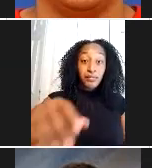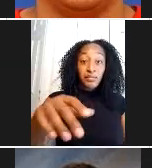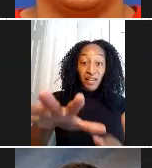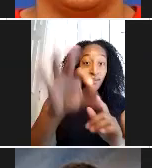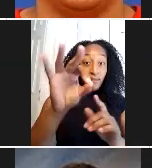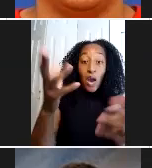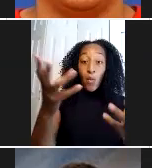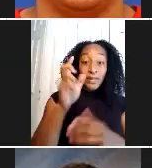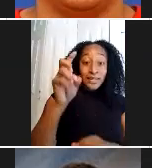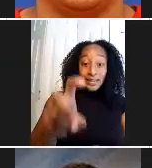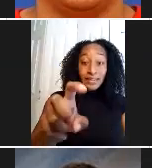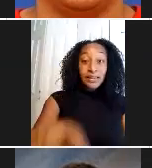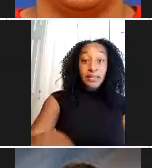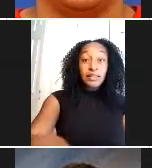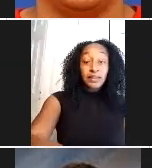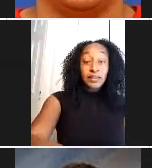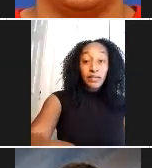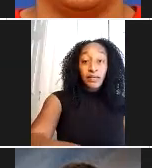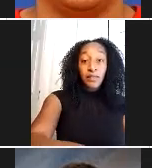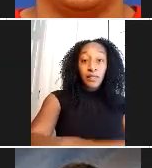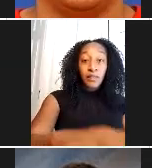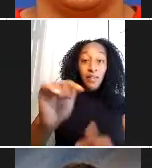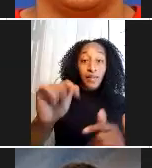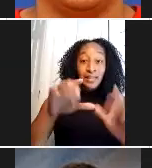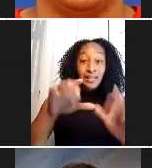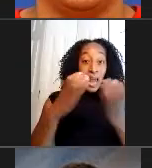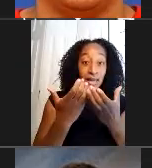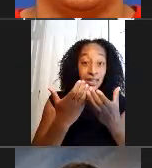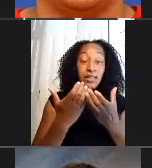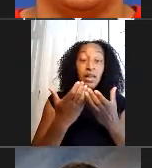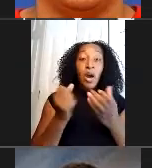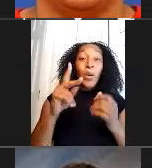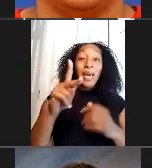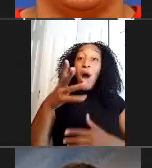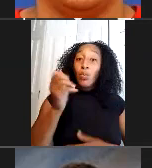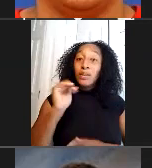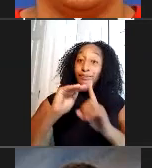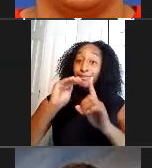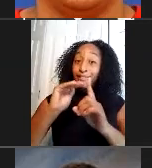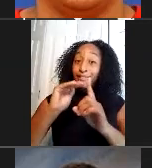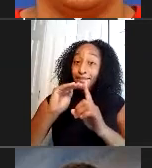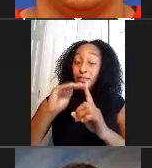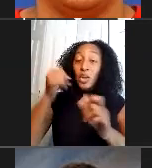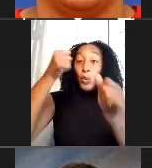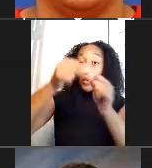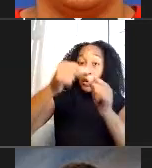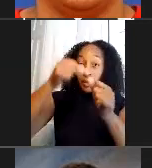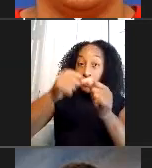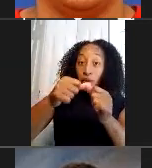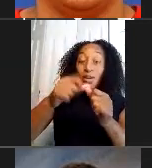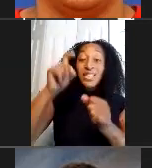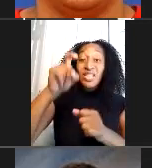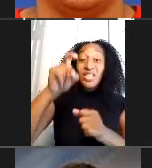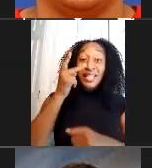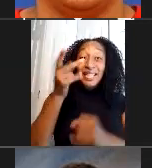for the course. And so I want to remind you, you should be seeing the last page of the syllabus on the